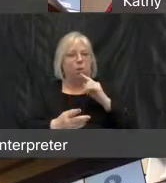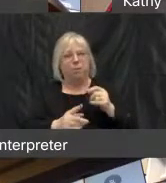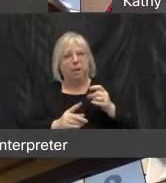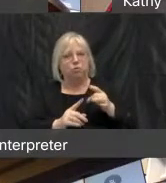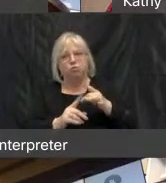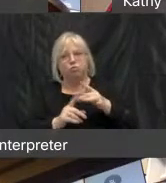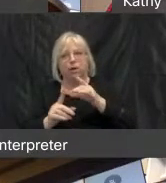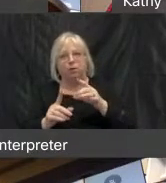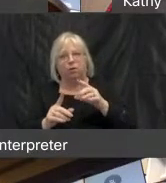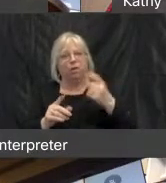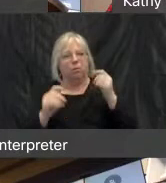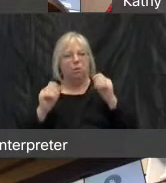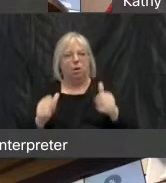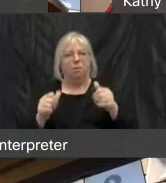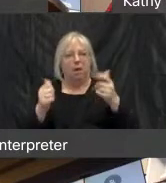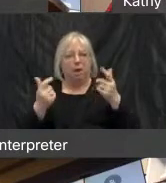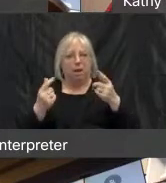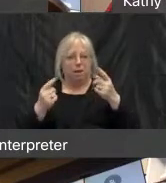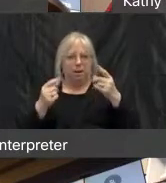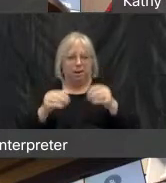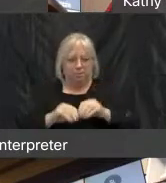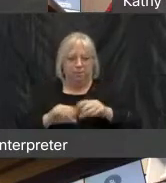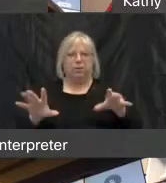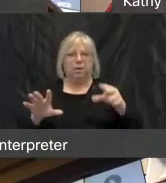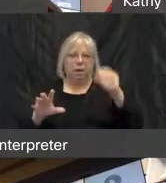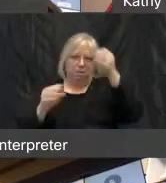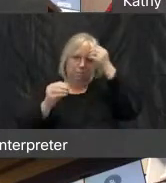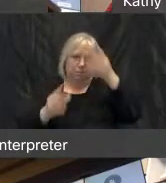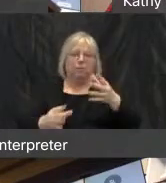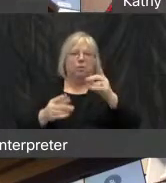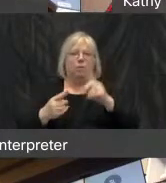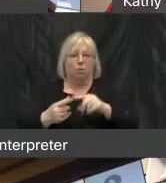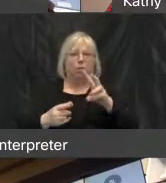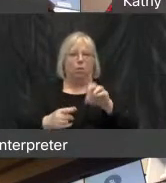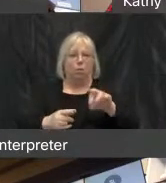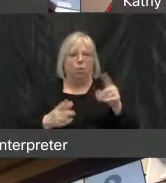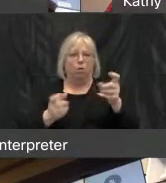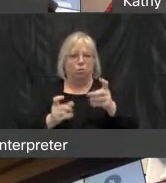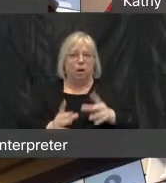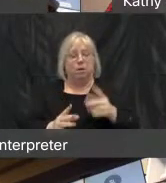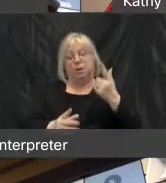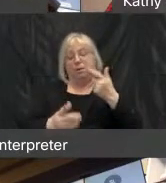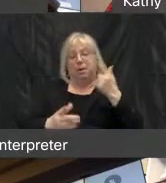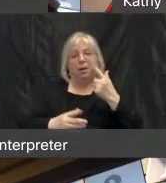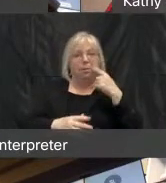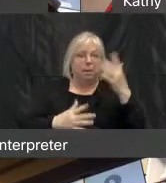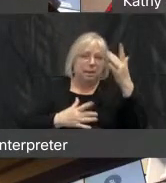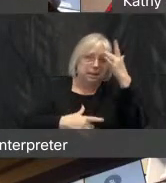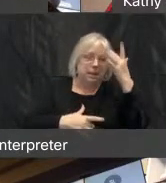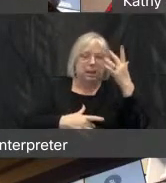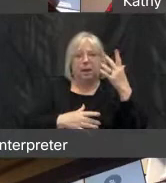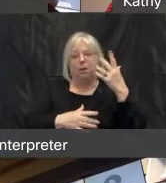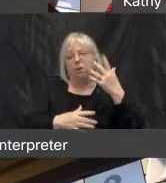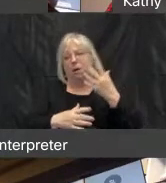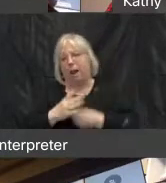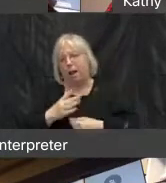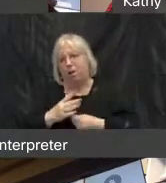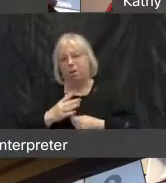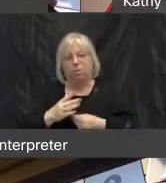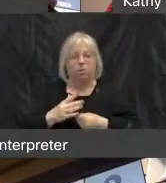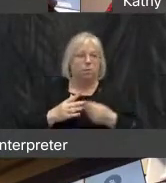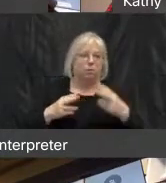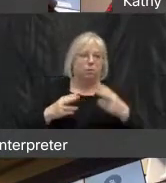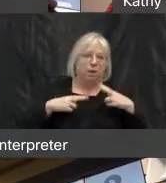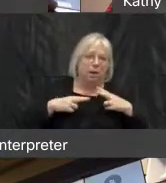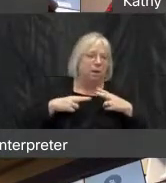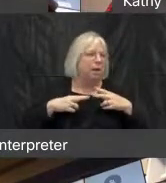triggered so that it would automatically happen, because somebody remembering it, somebody could be out, somebody could be filling in, and, you